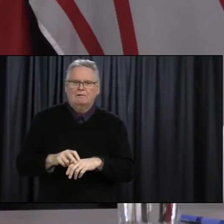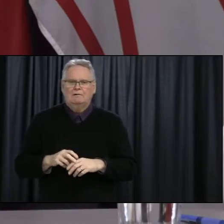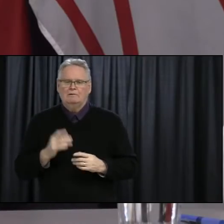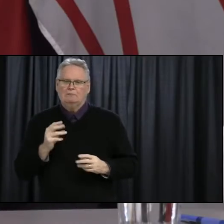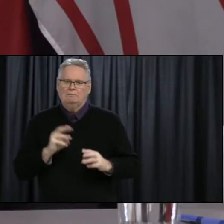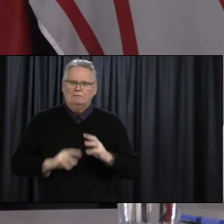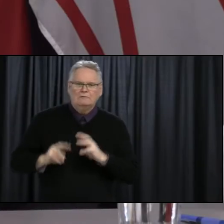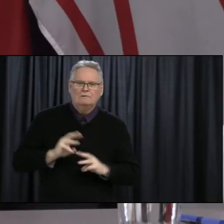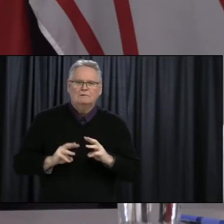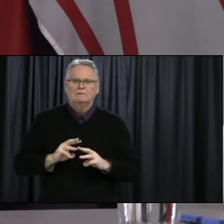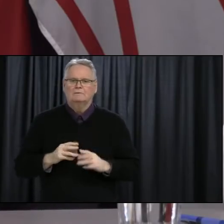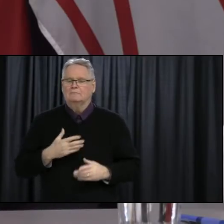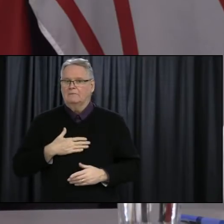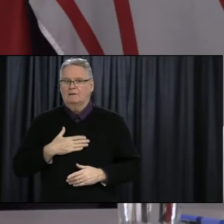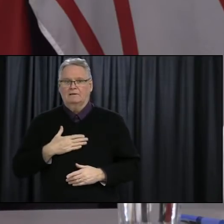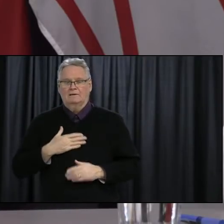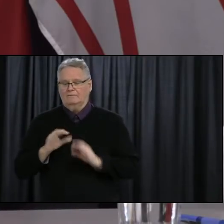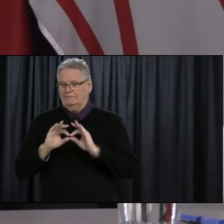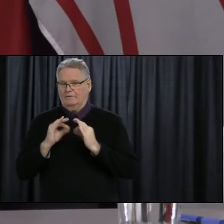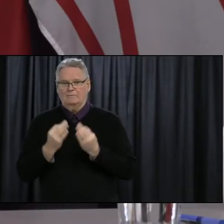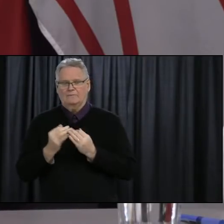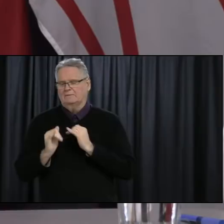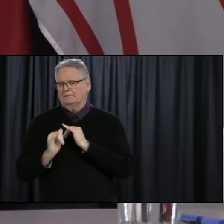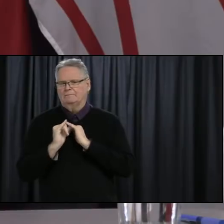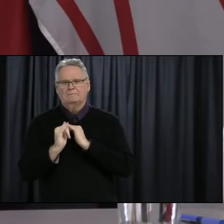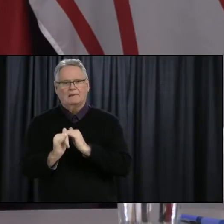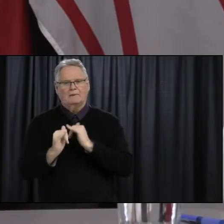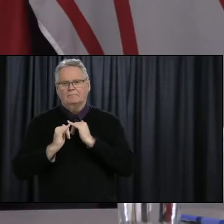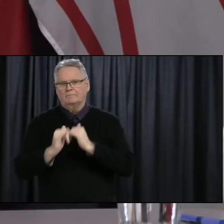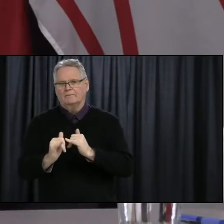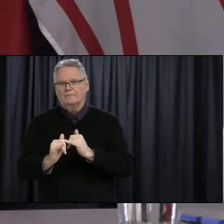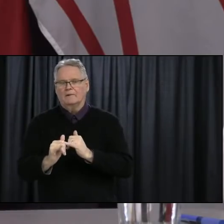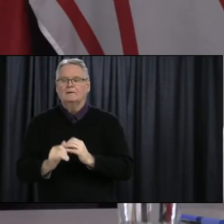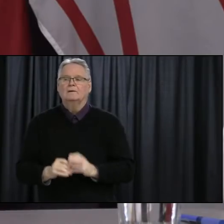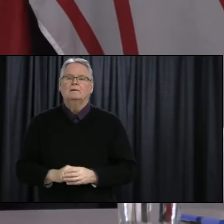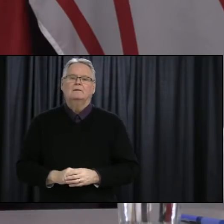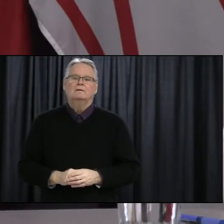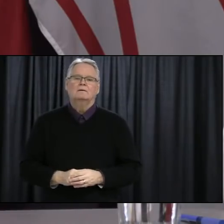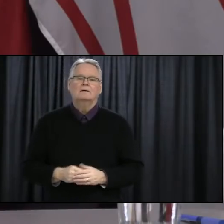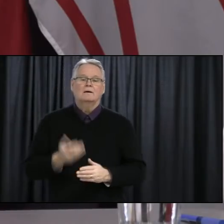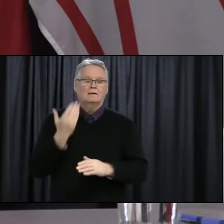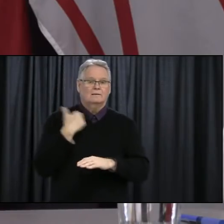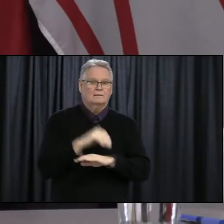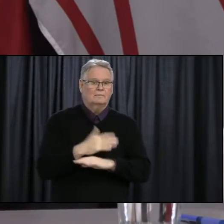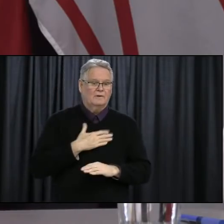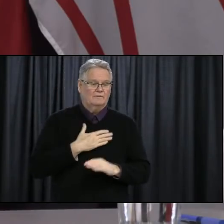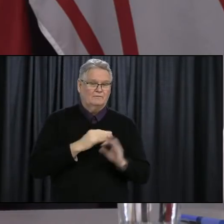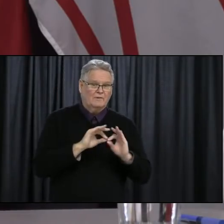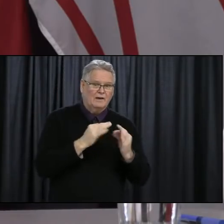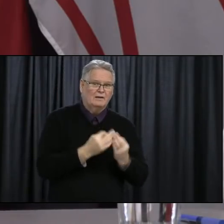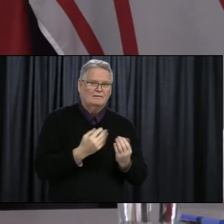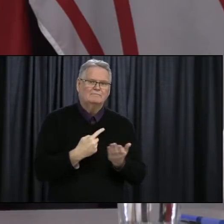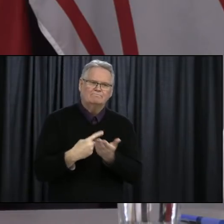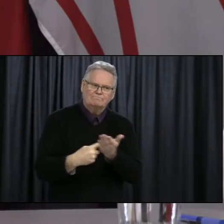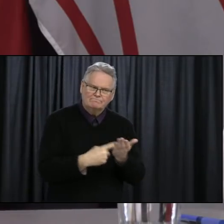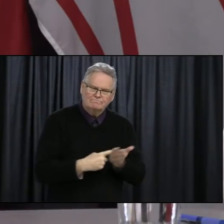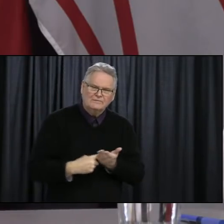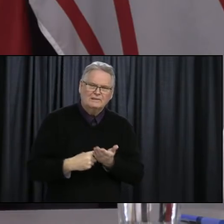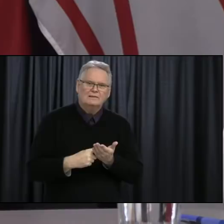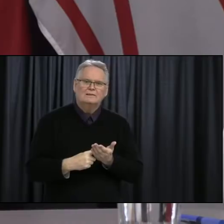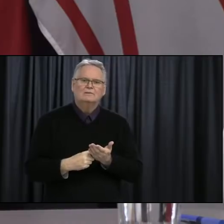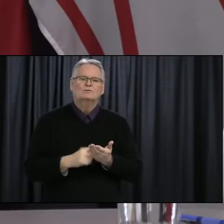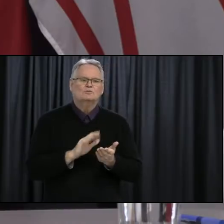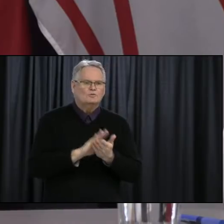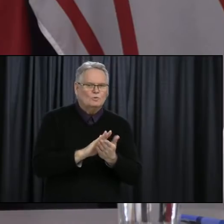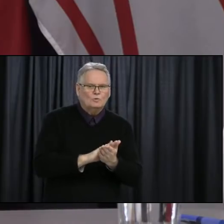anxieties and fears. Last night, in fact, we sat around discussing COVID-19 and what it meant for schools and their